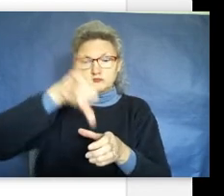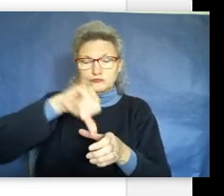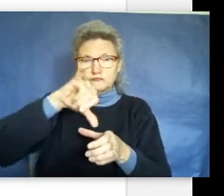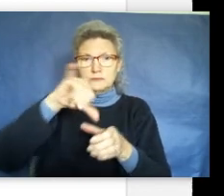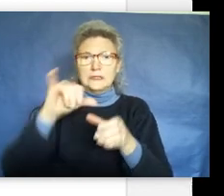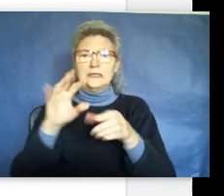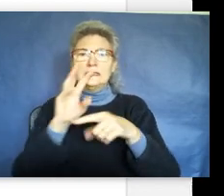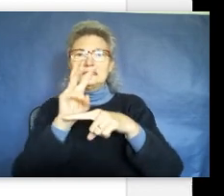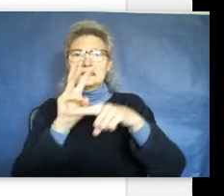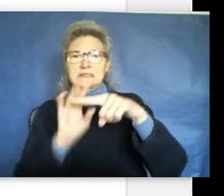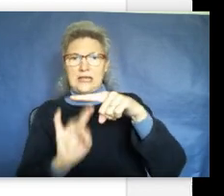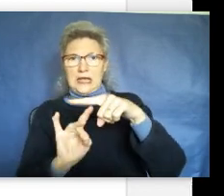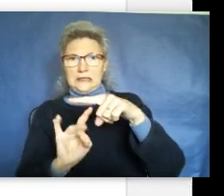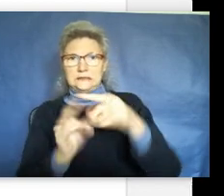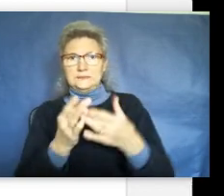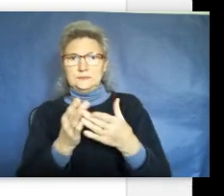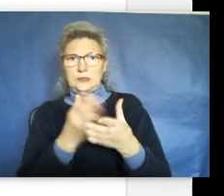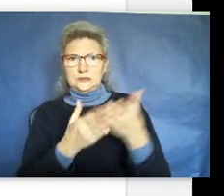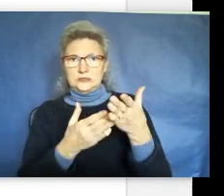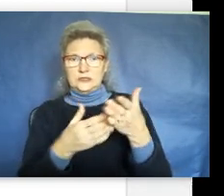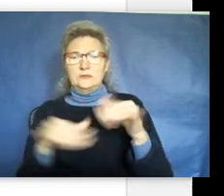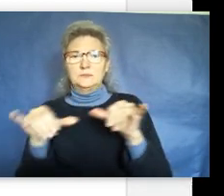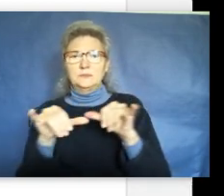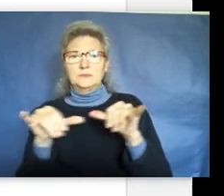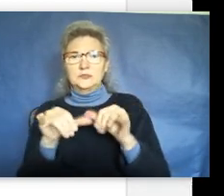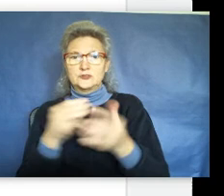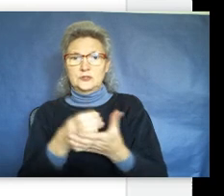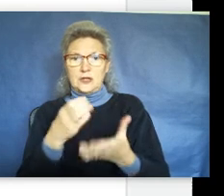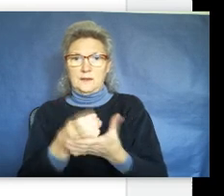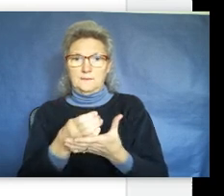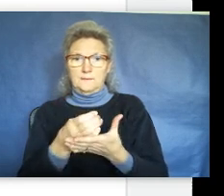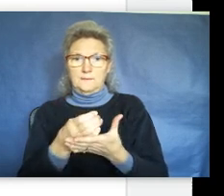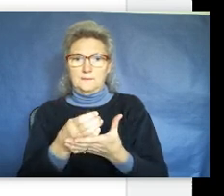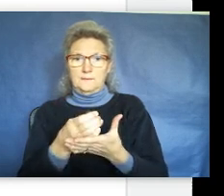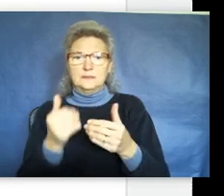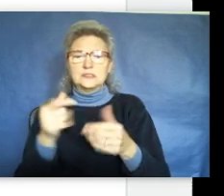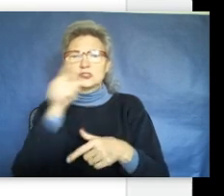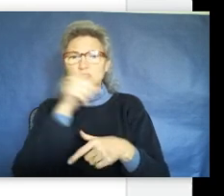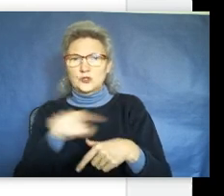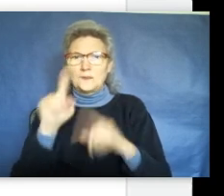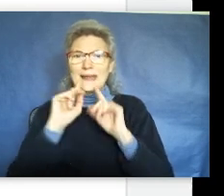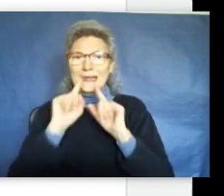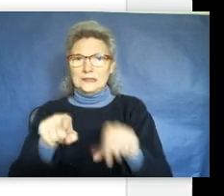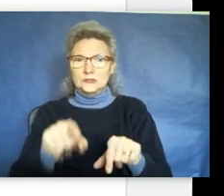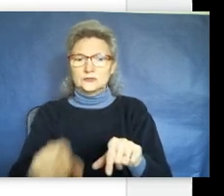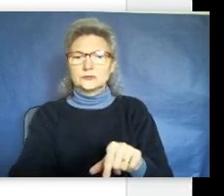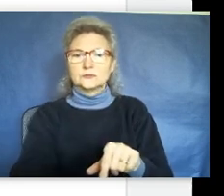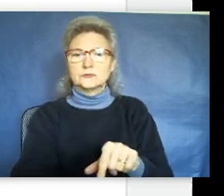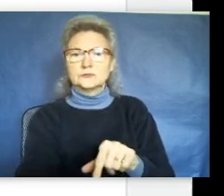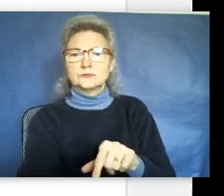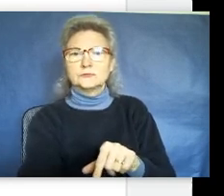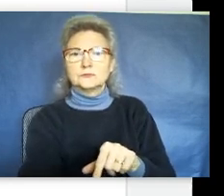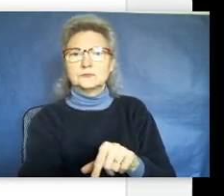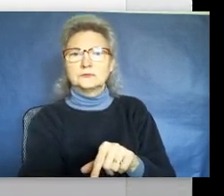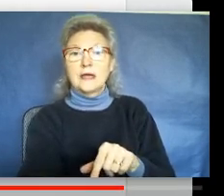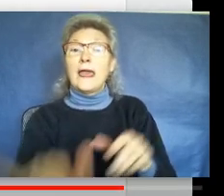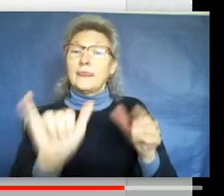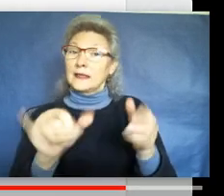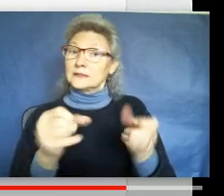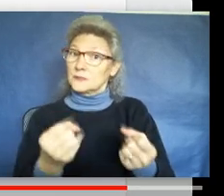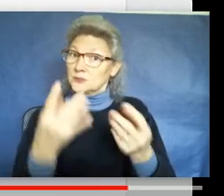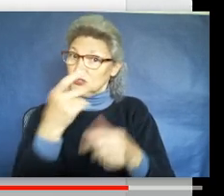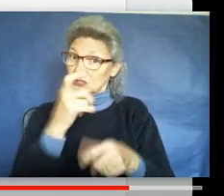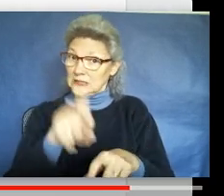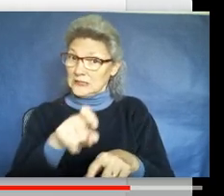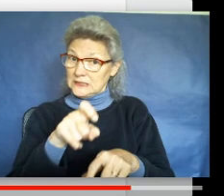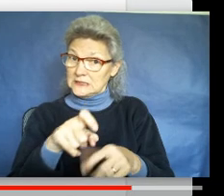6/8 parts of the measuring cup. I'm going to go ahead and circle my answer. That's how much she needs